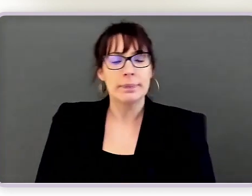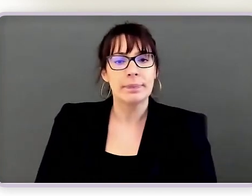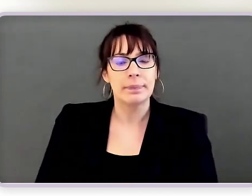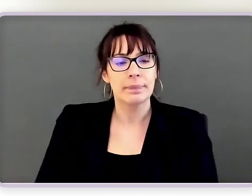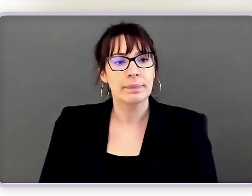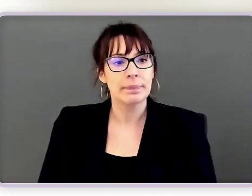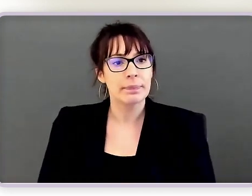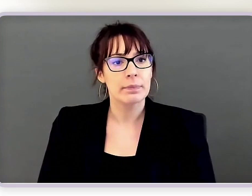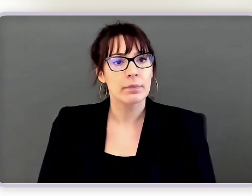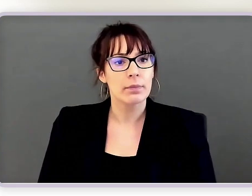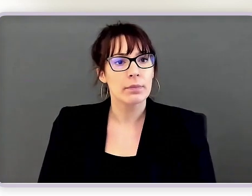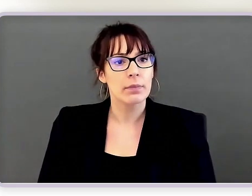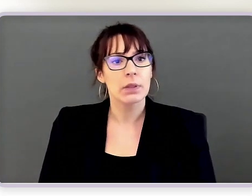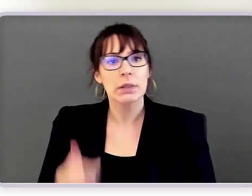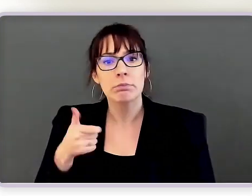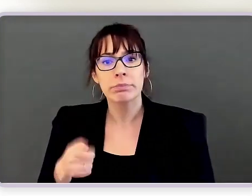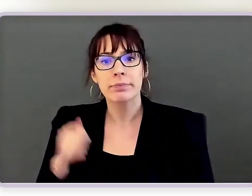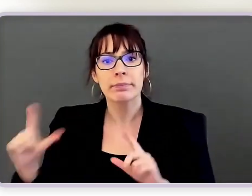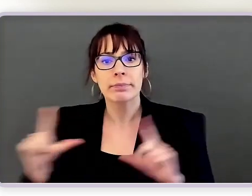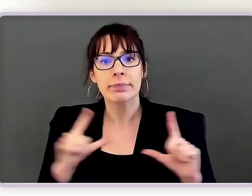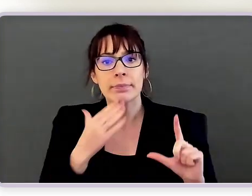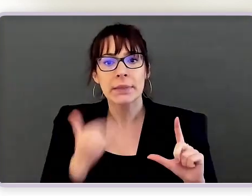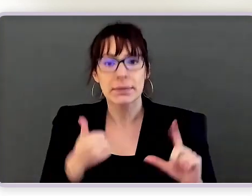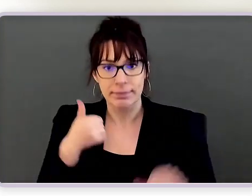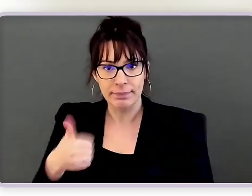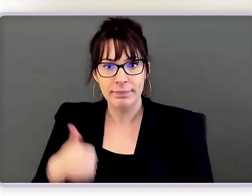next slide, technical person, that'd be great. Thank you.